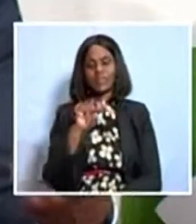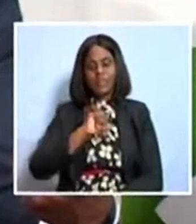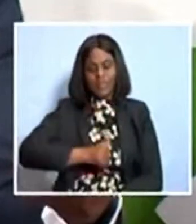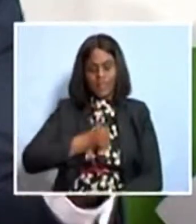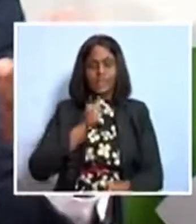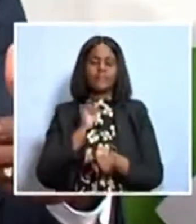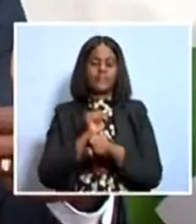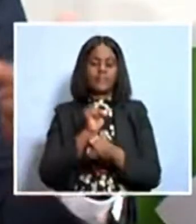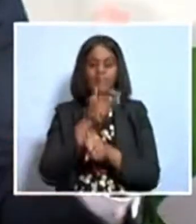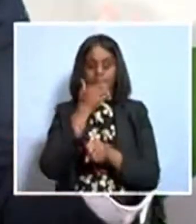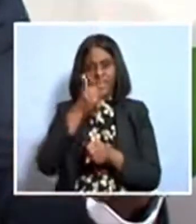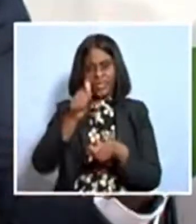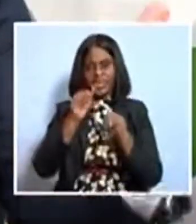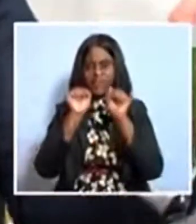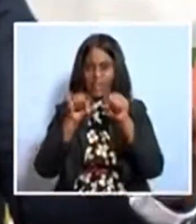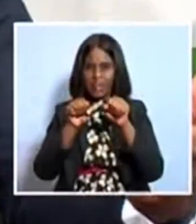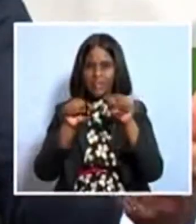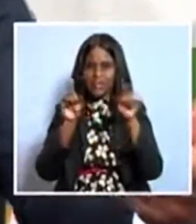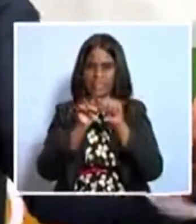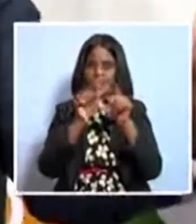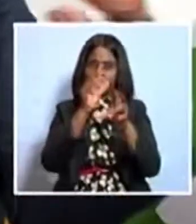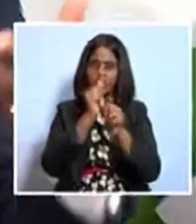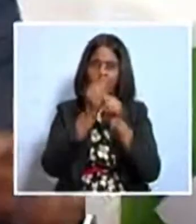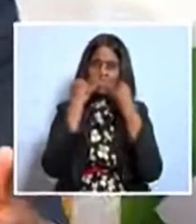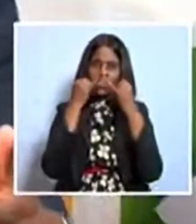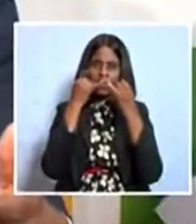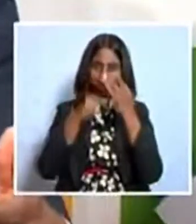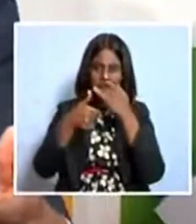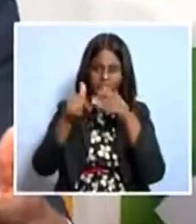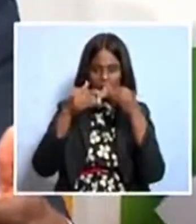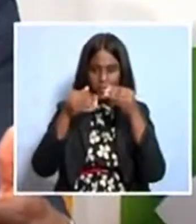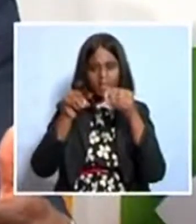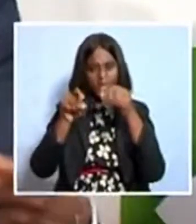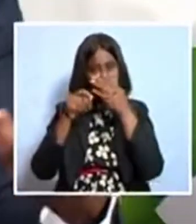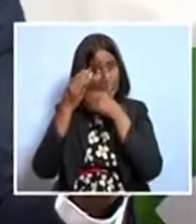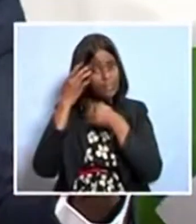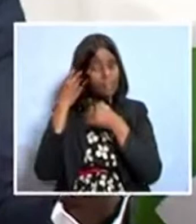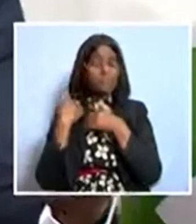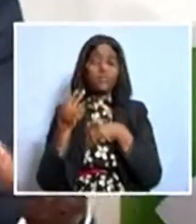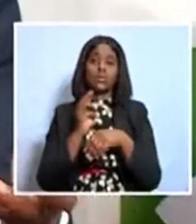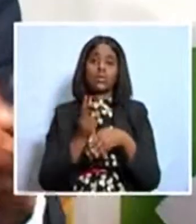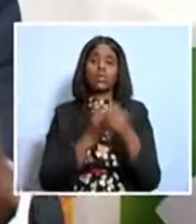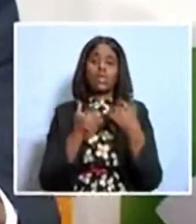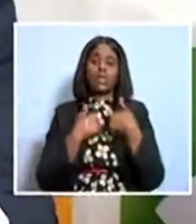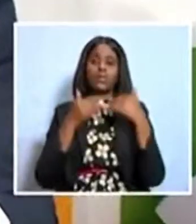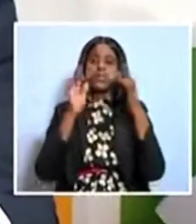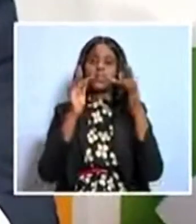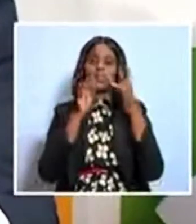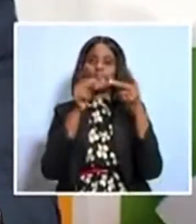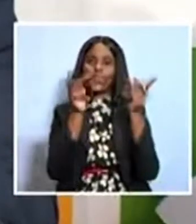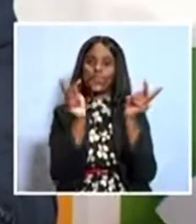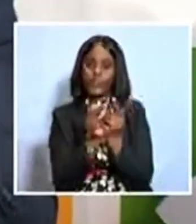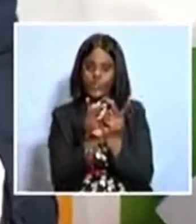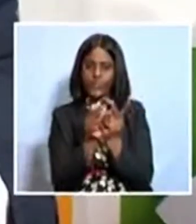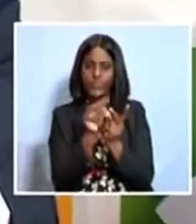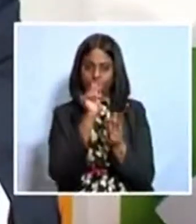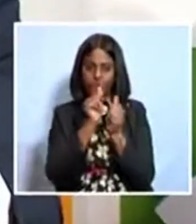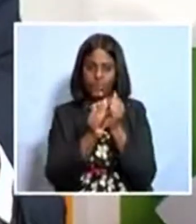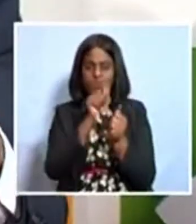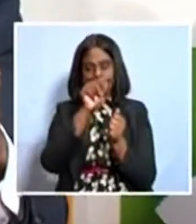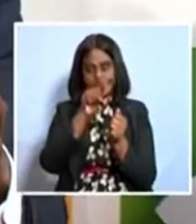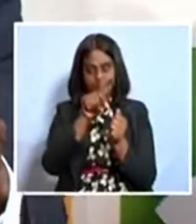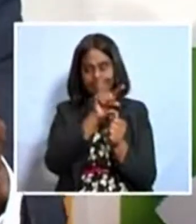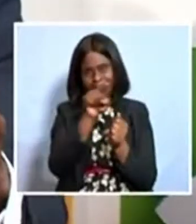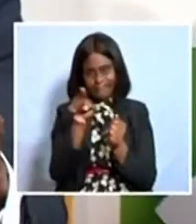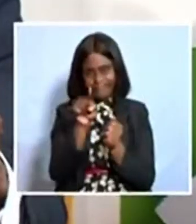self-employed. So they should be able to get information on what the market needs. We have online platforms that require